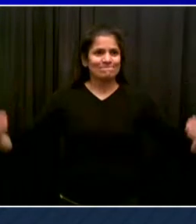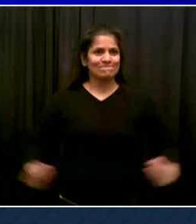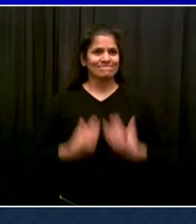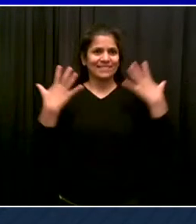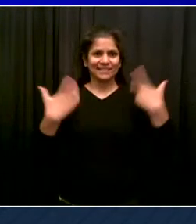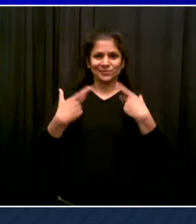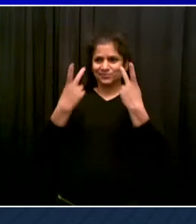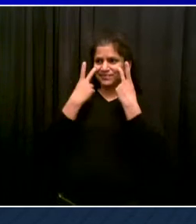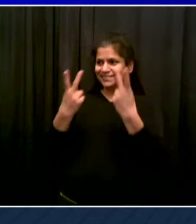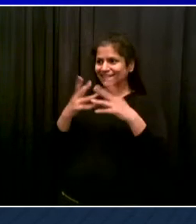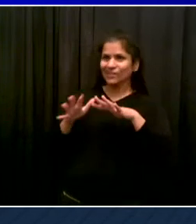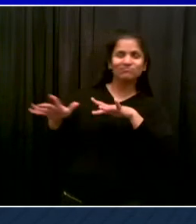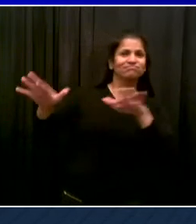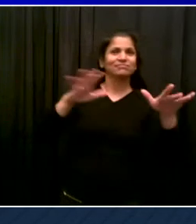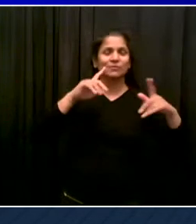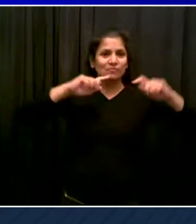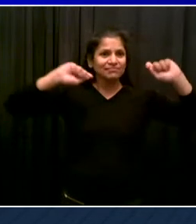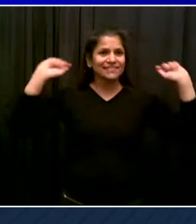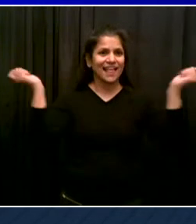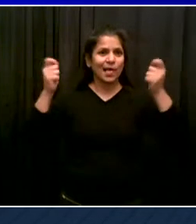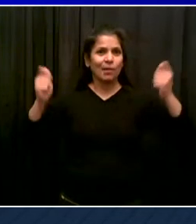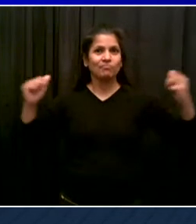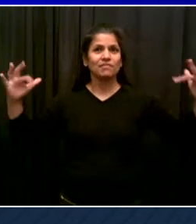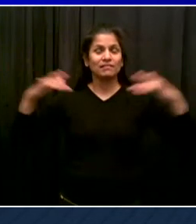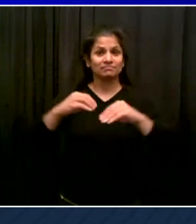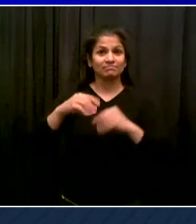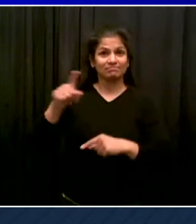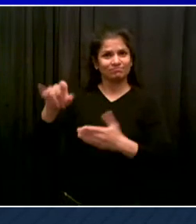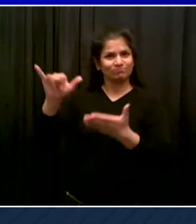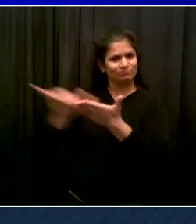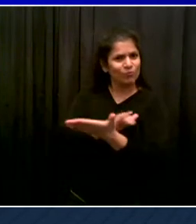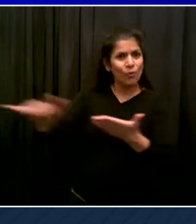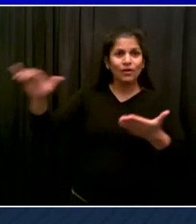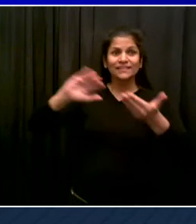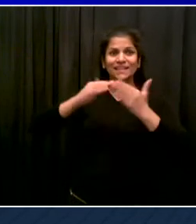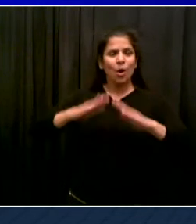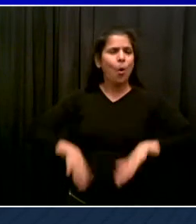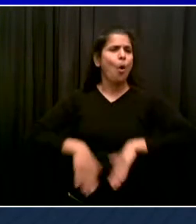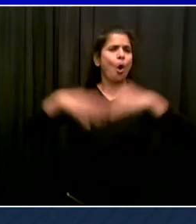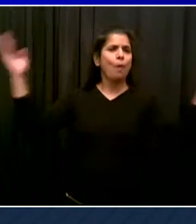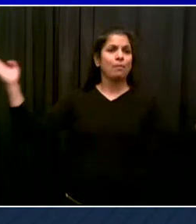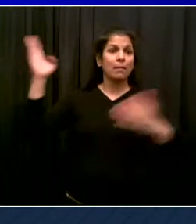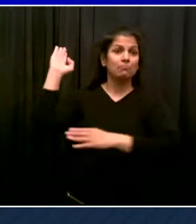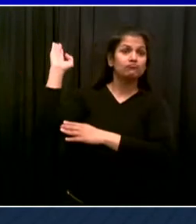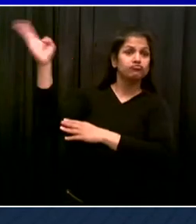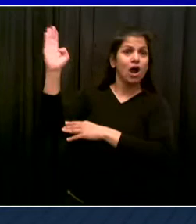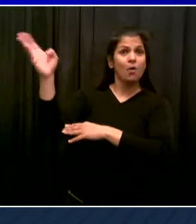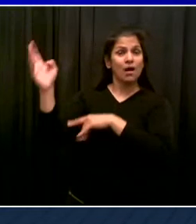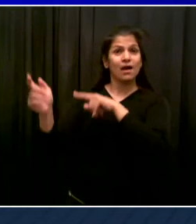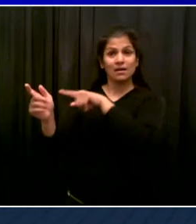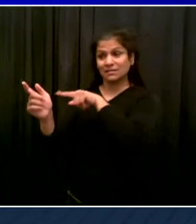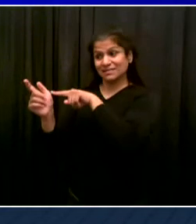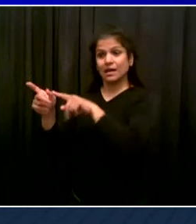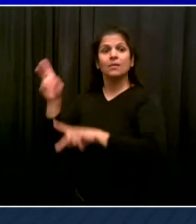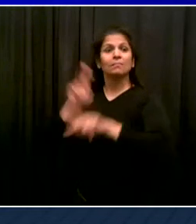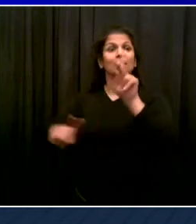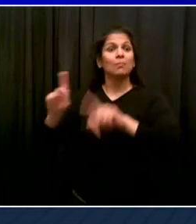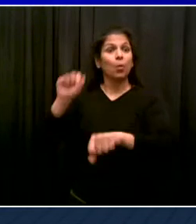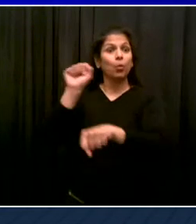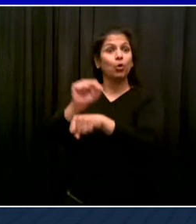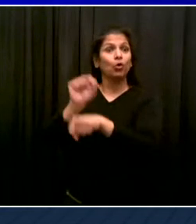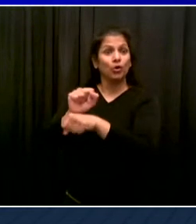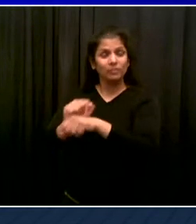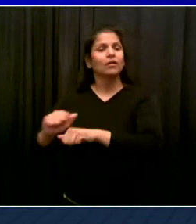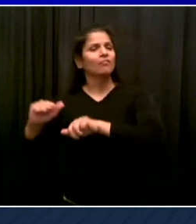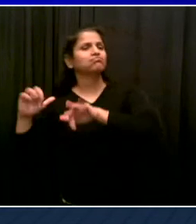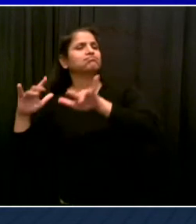folks now have a place to turn for free vaccinations. But really it was a celebration of the beauty of the arts and